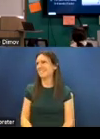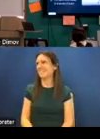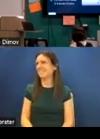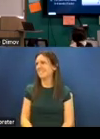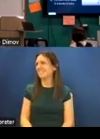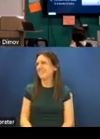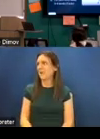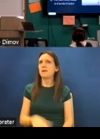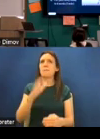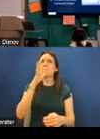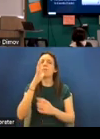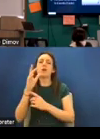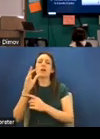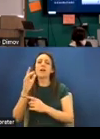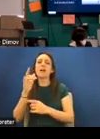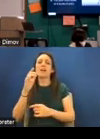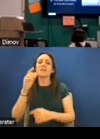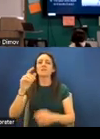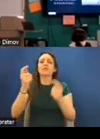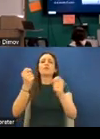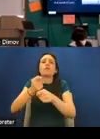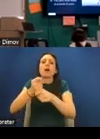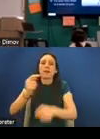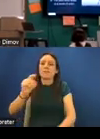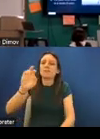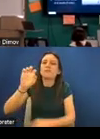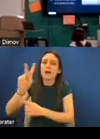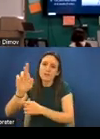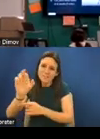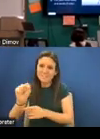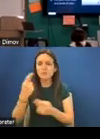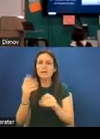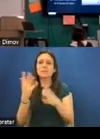today, Mother Tucker. Watson here. Where are you?